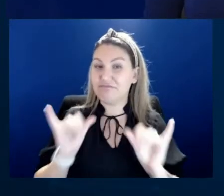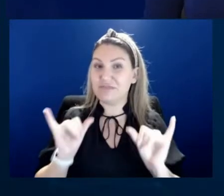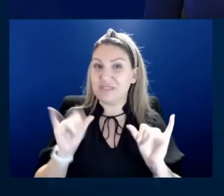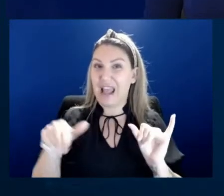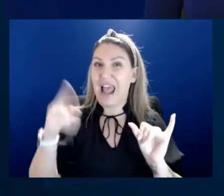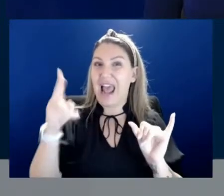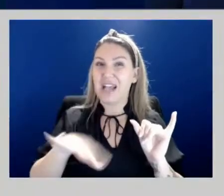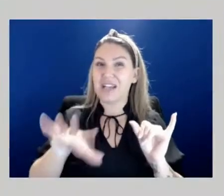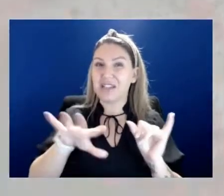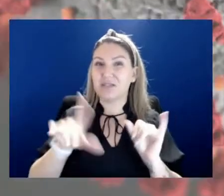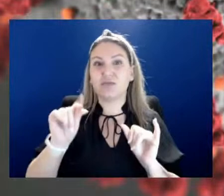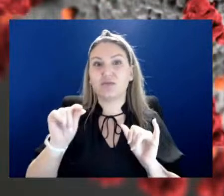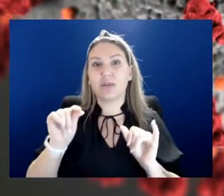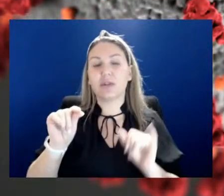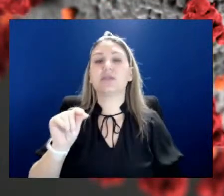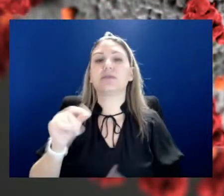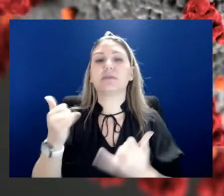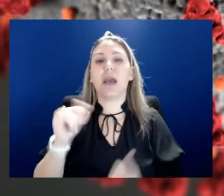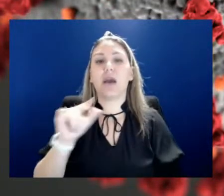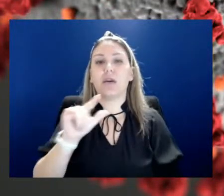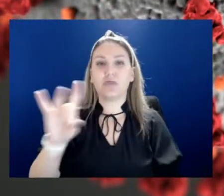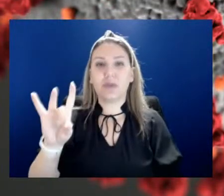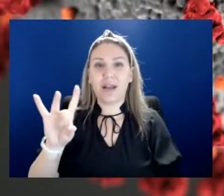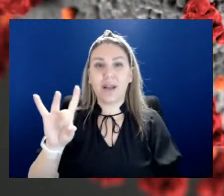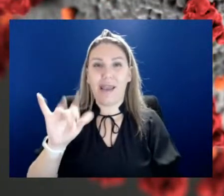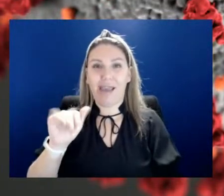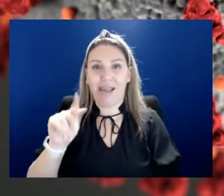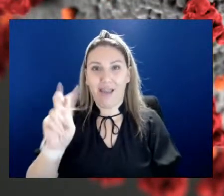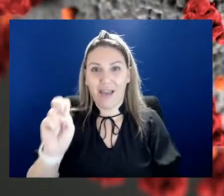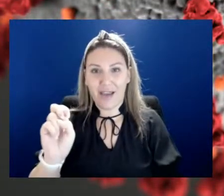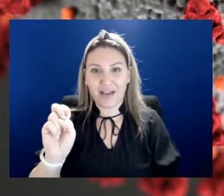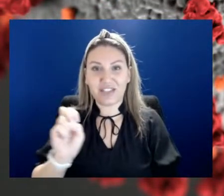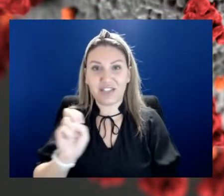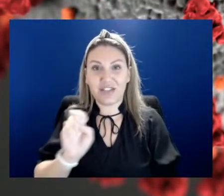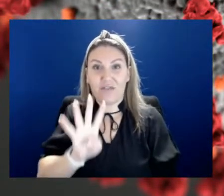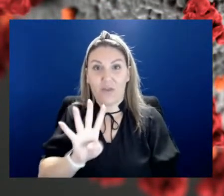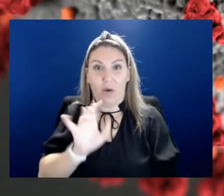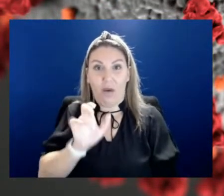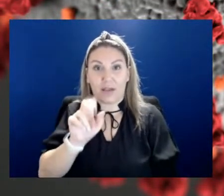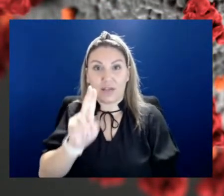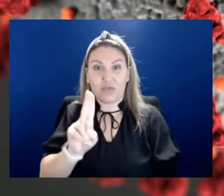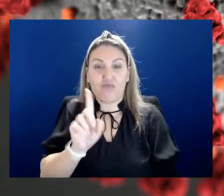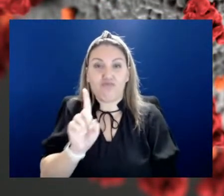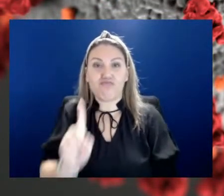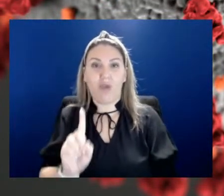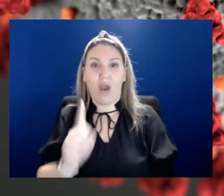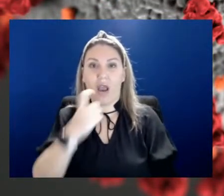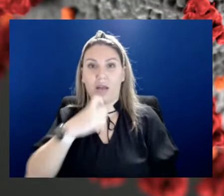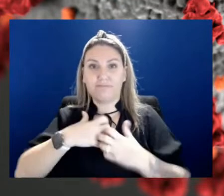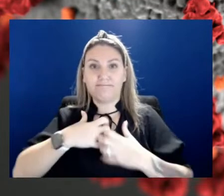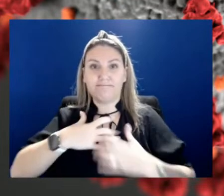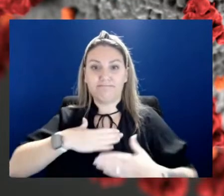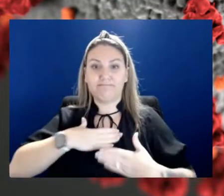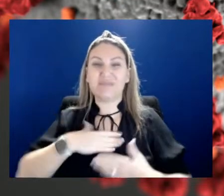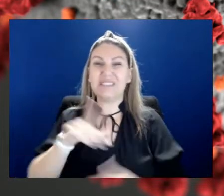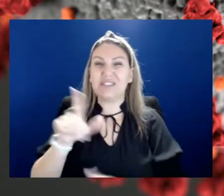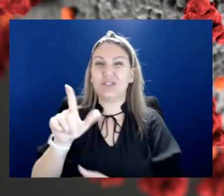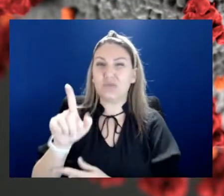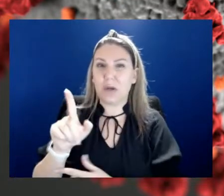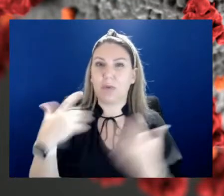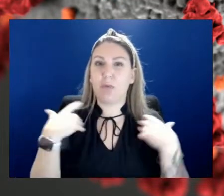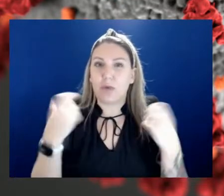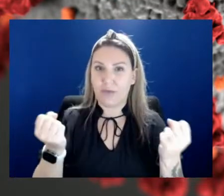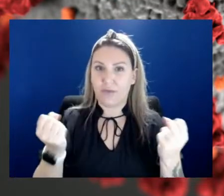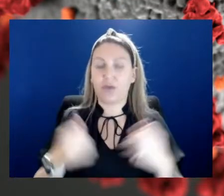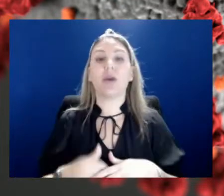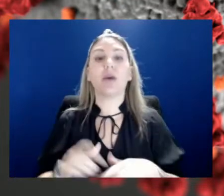right now, 28 active infections with 4 in the ICU, 1 on the ventilator, still 21 in that recovery period. But Jill, again,